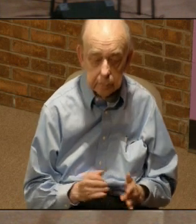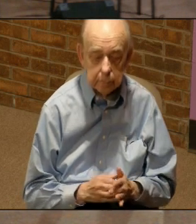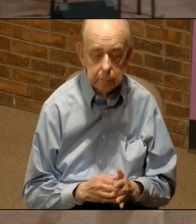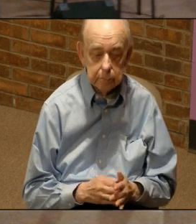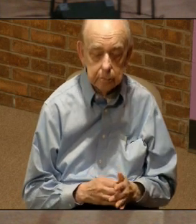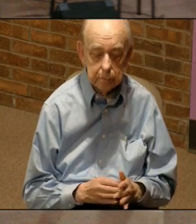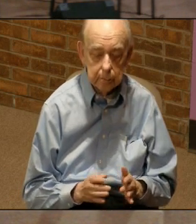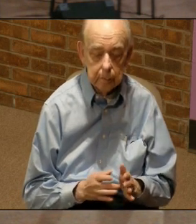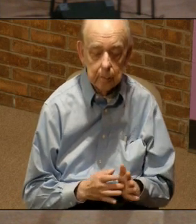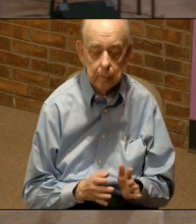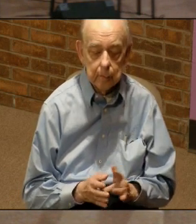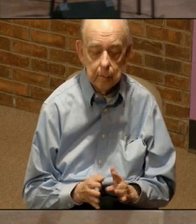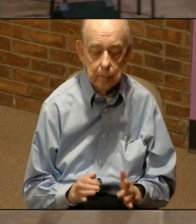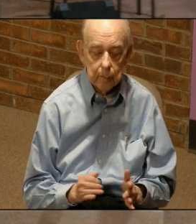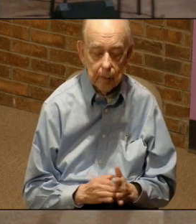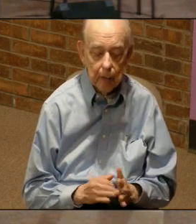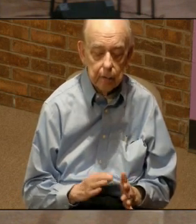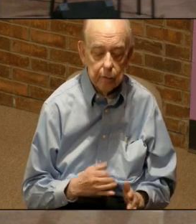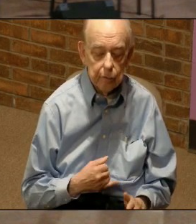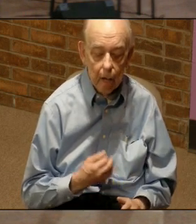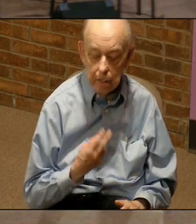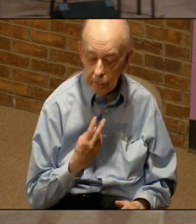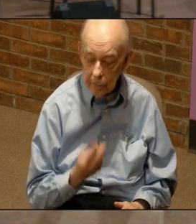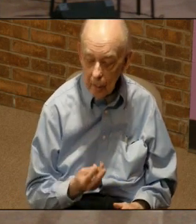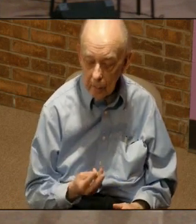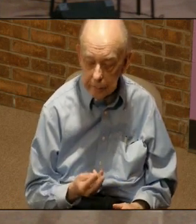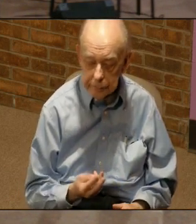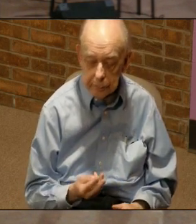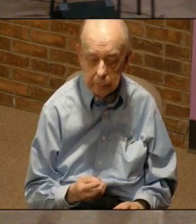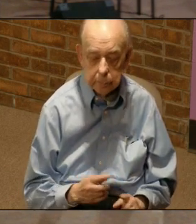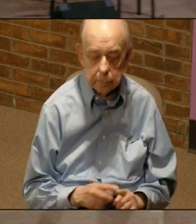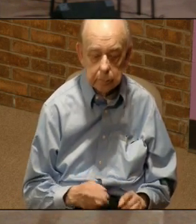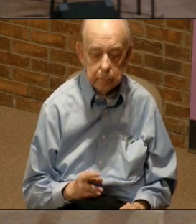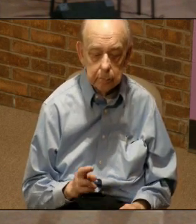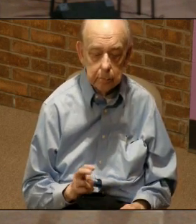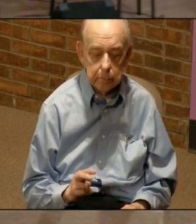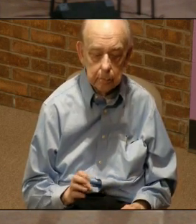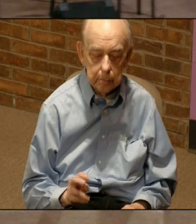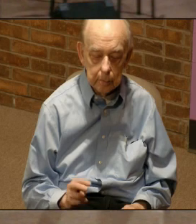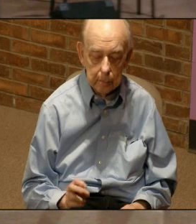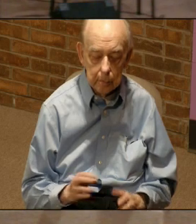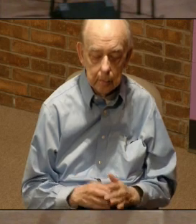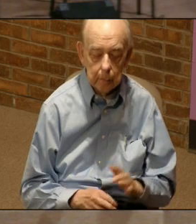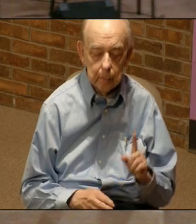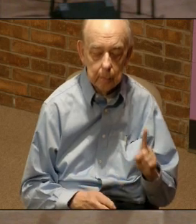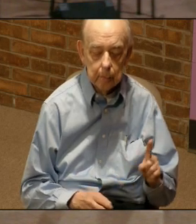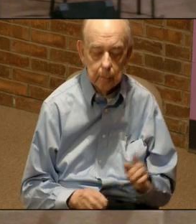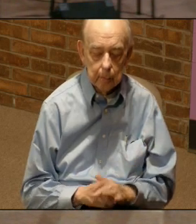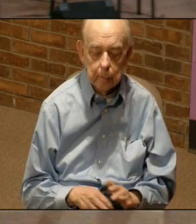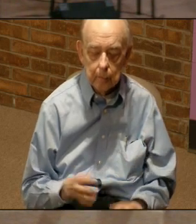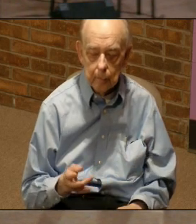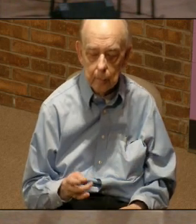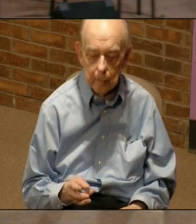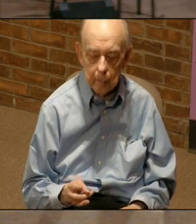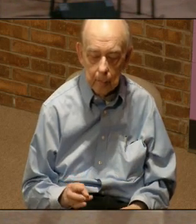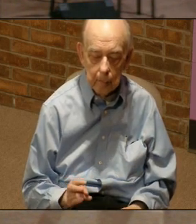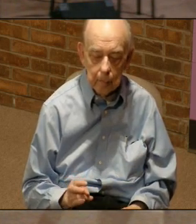That's the Jesus that he saw. But in Revelation chapter 1, verse